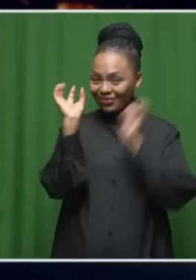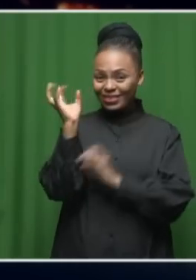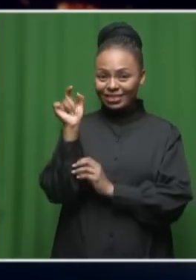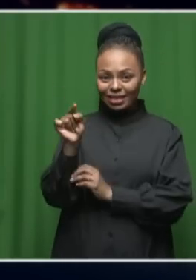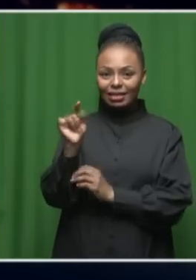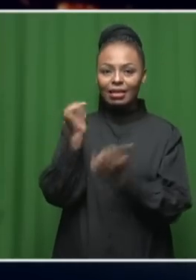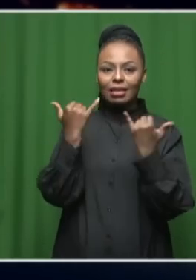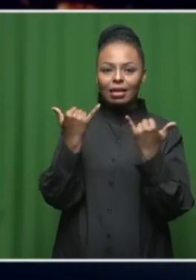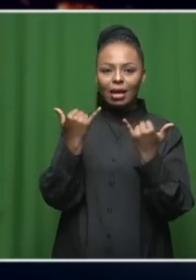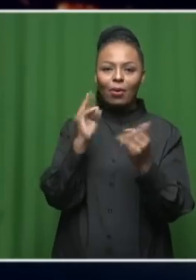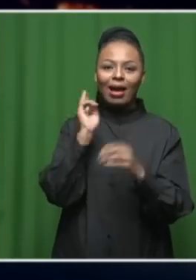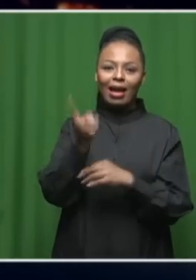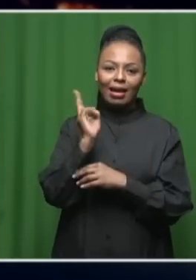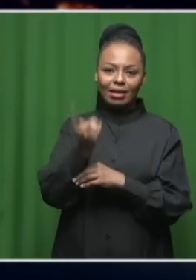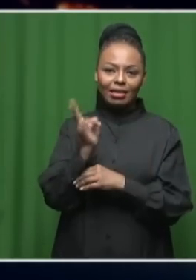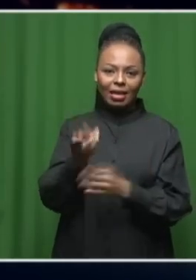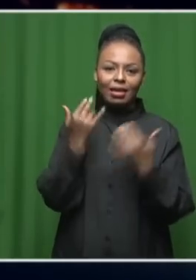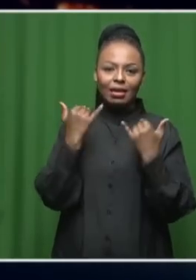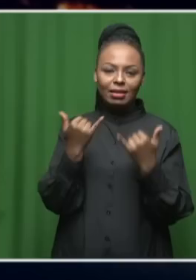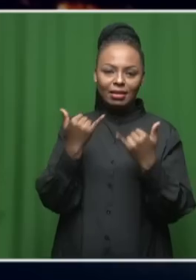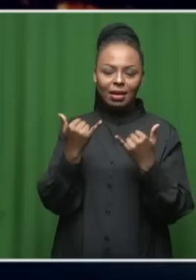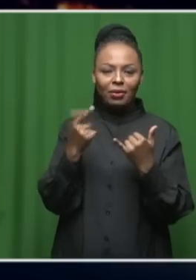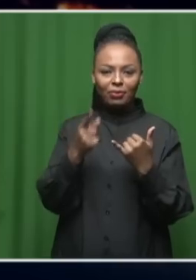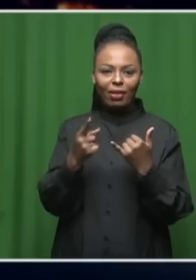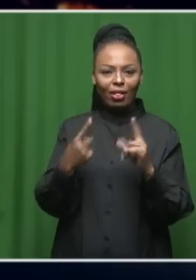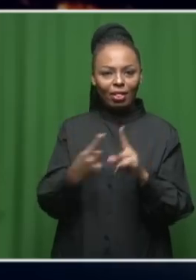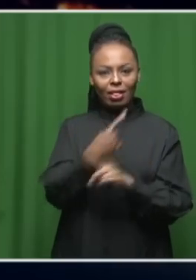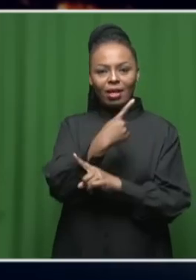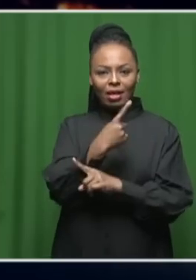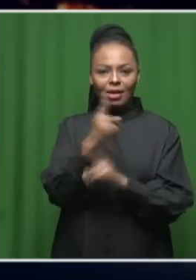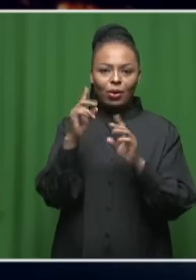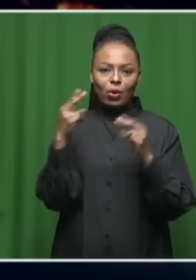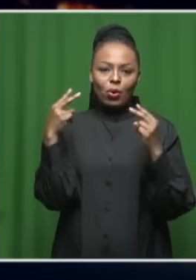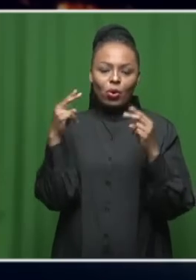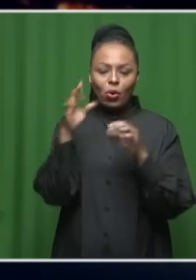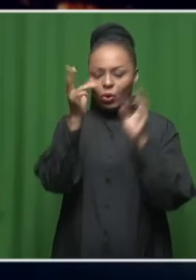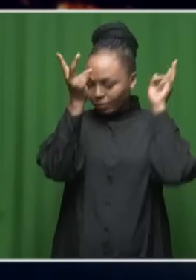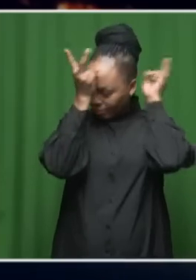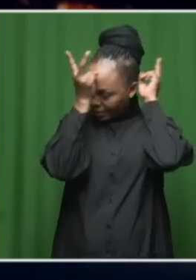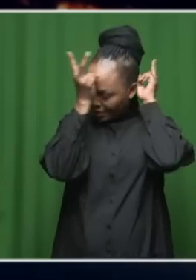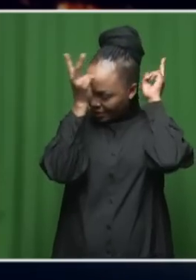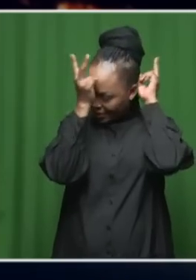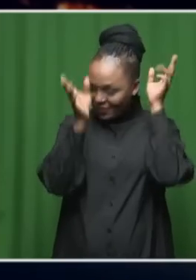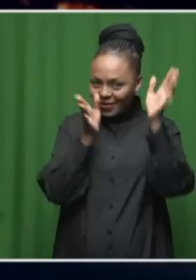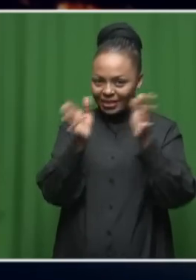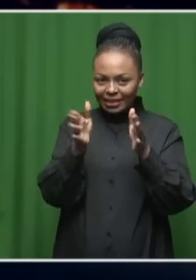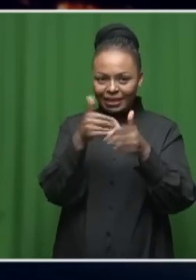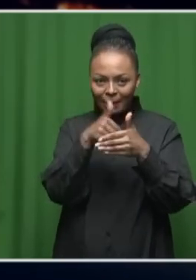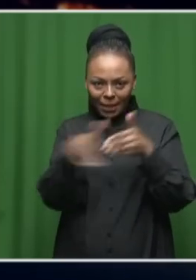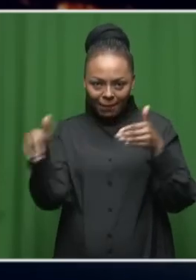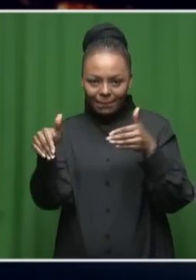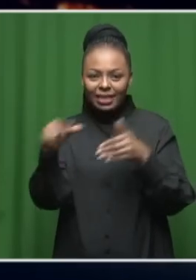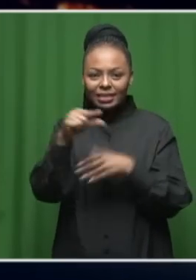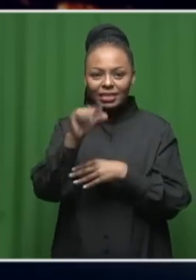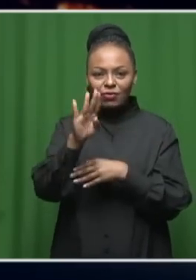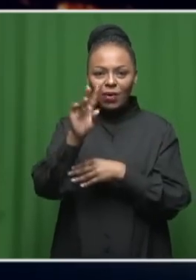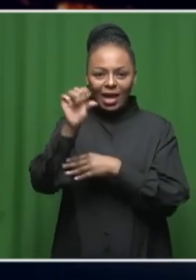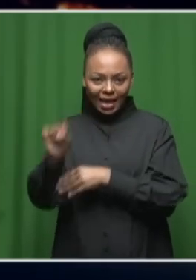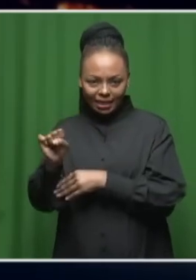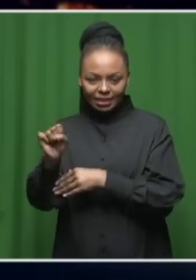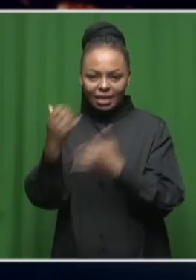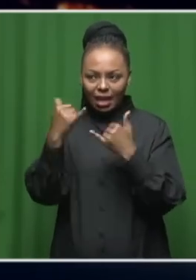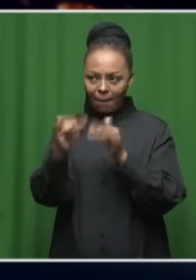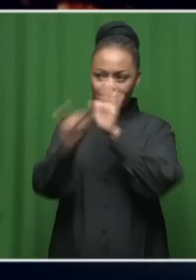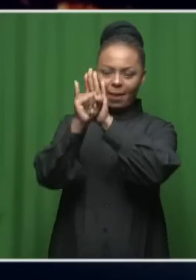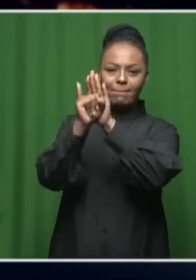again thrust the Correctional Services Department's facilities and security company G4S under the